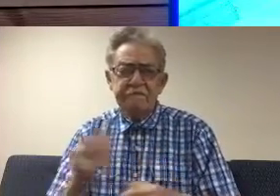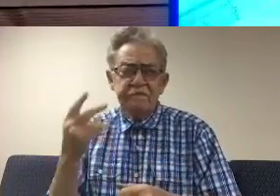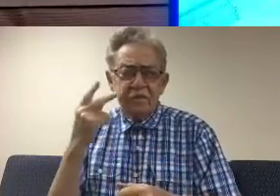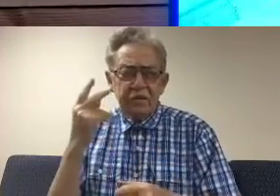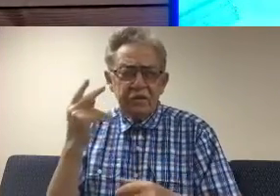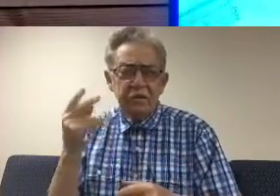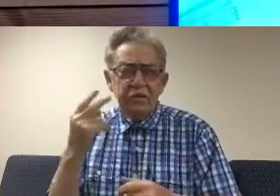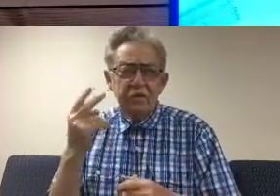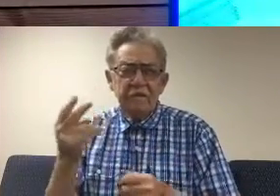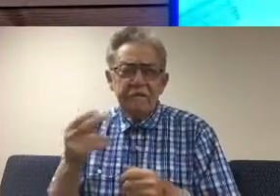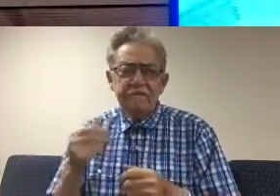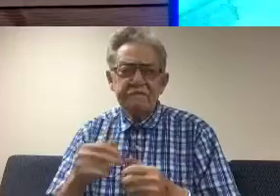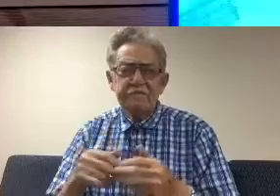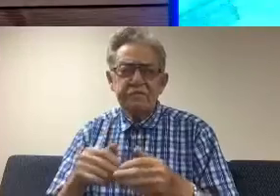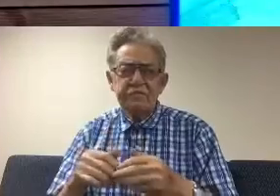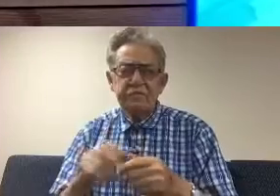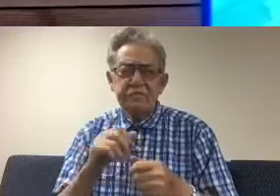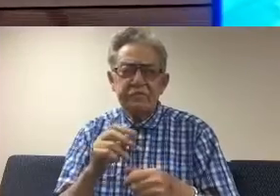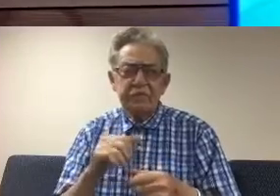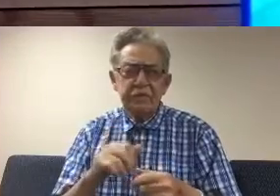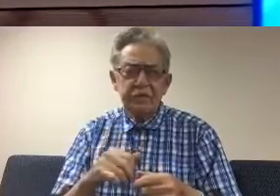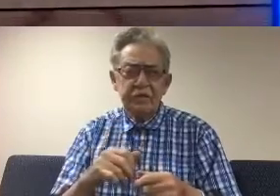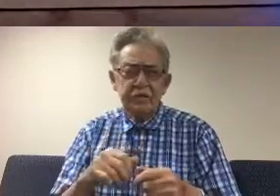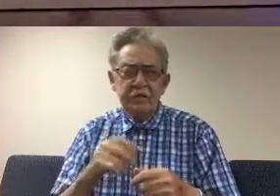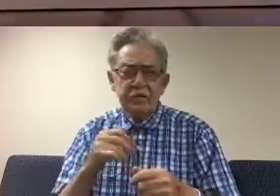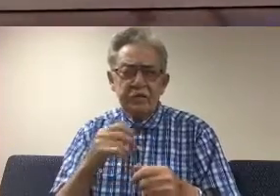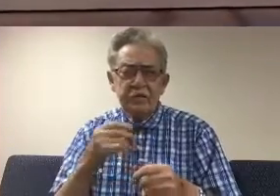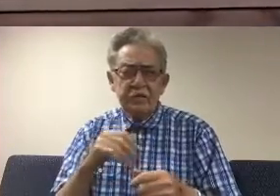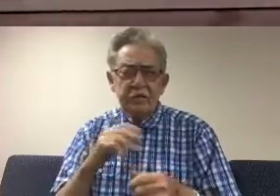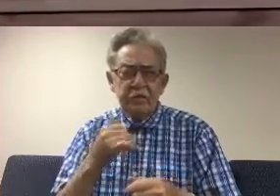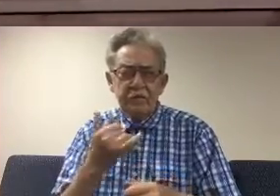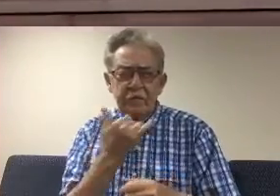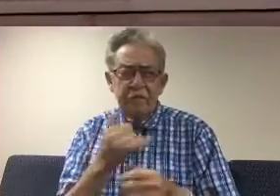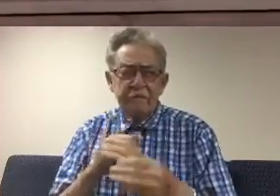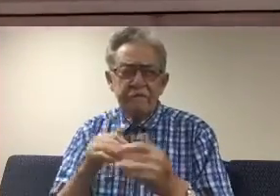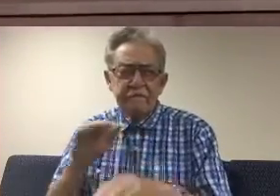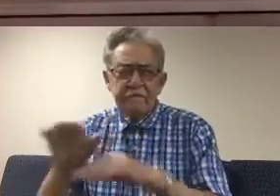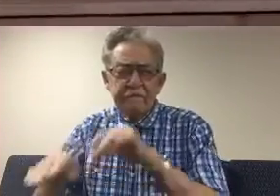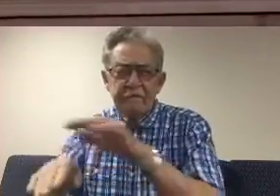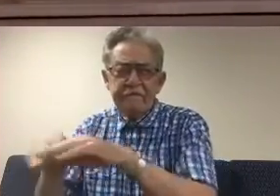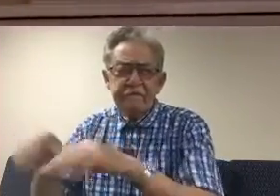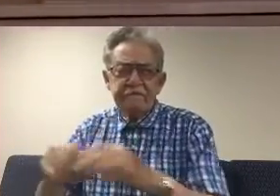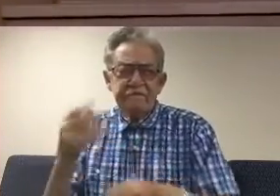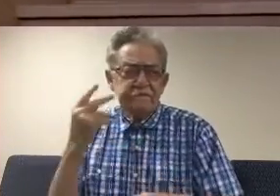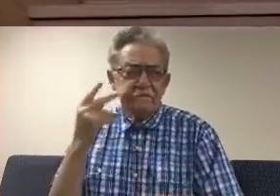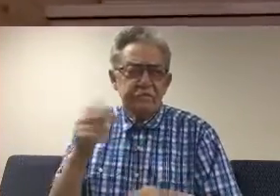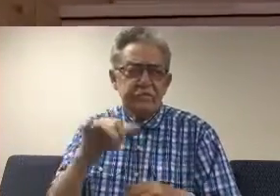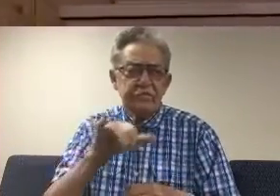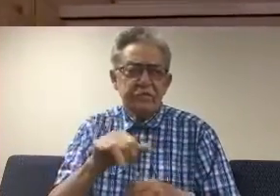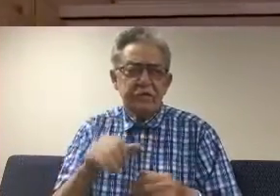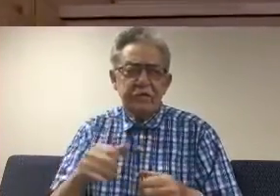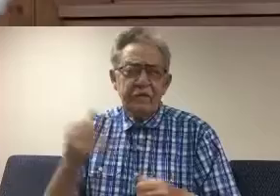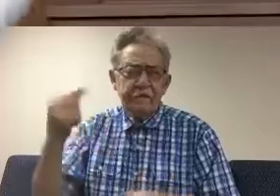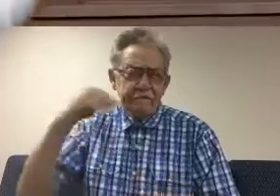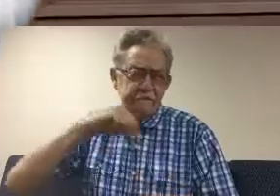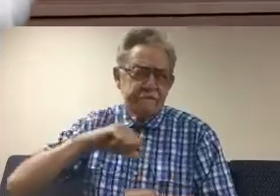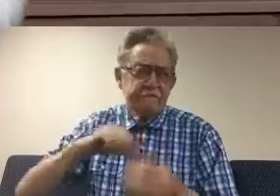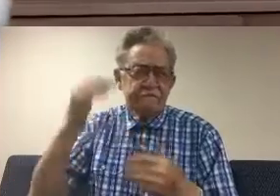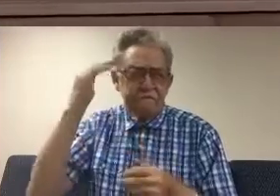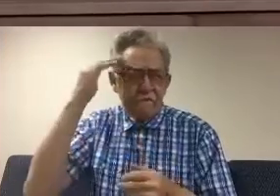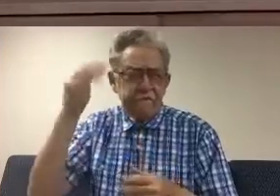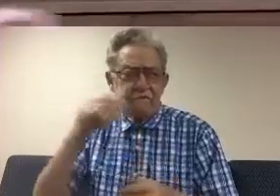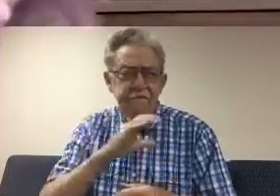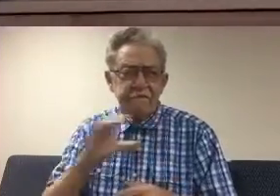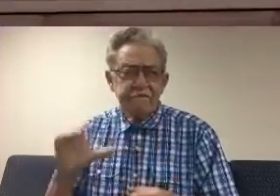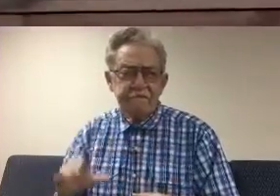as missteps that Jesus was making. And yet he is the very one who denies even knowing Christ when the